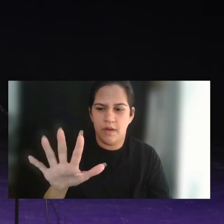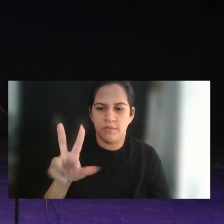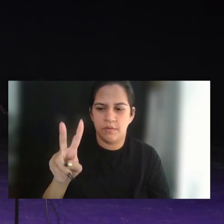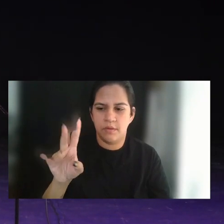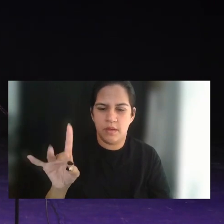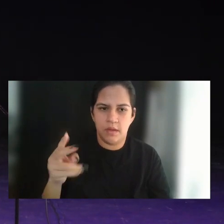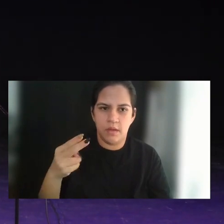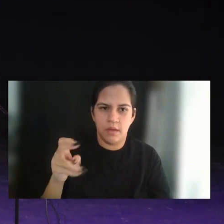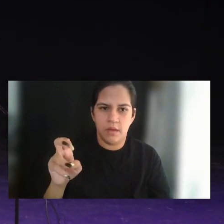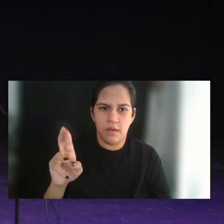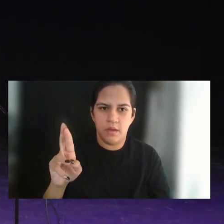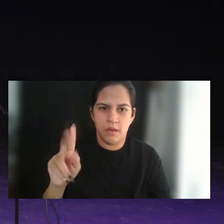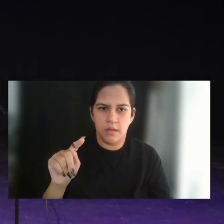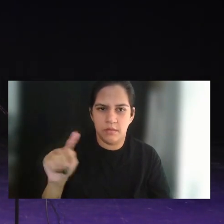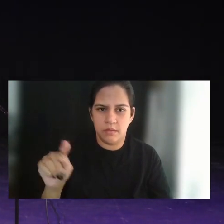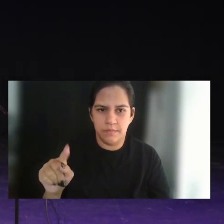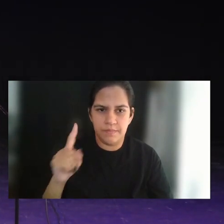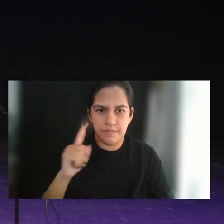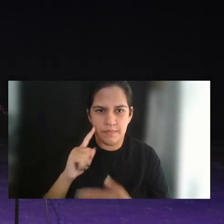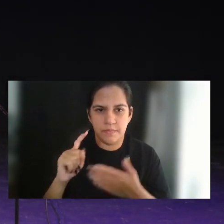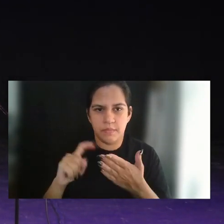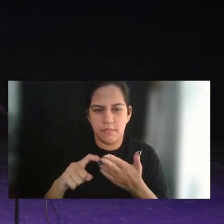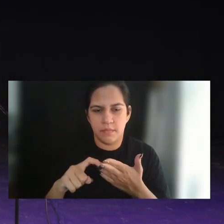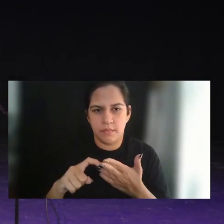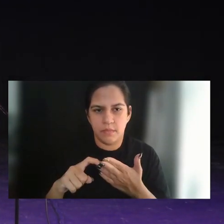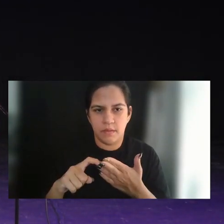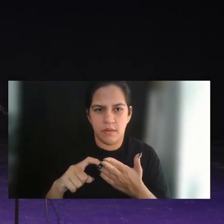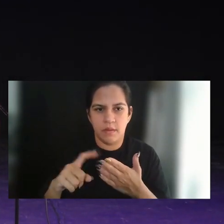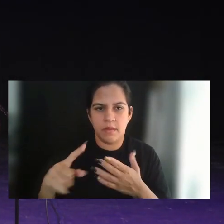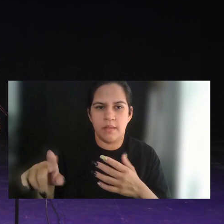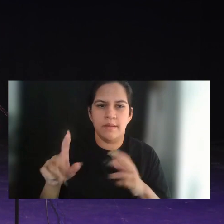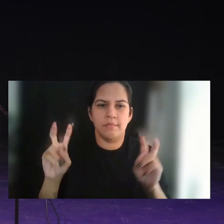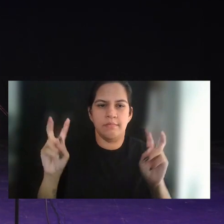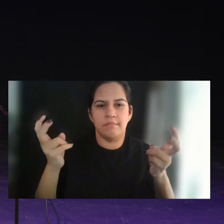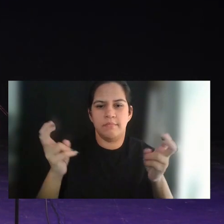noted as the frequency of love.